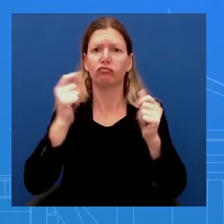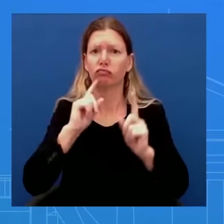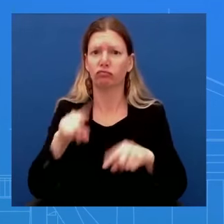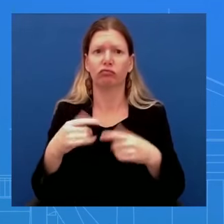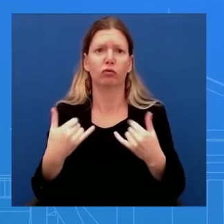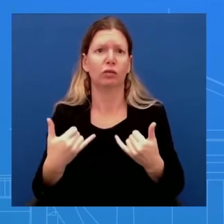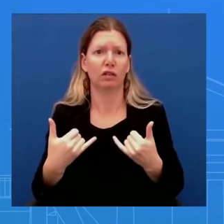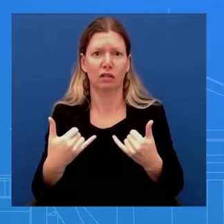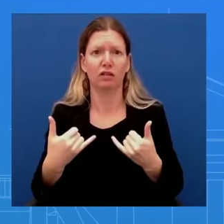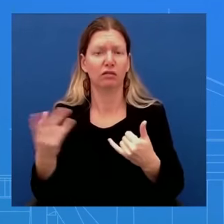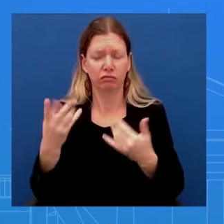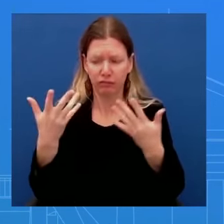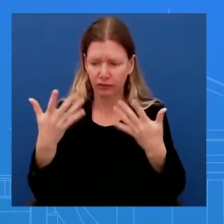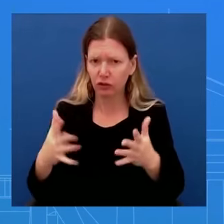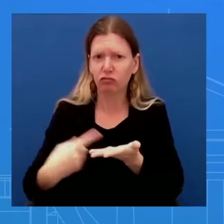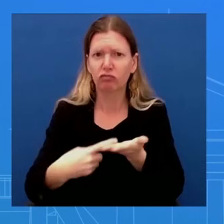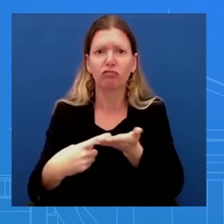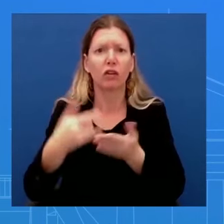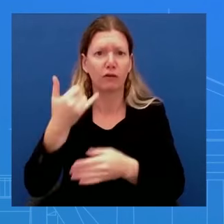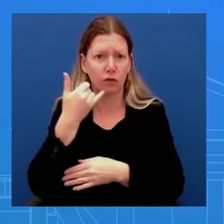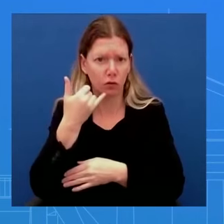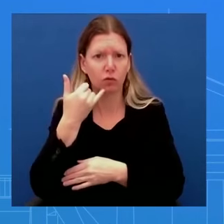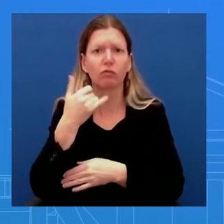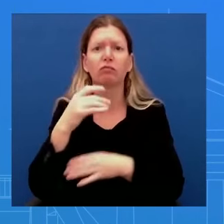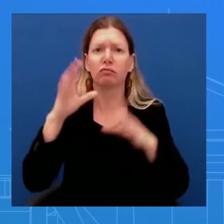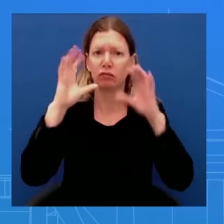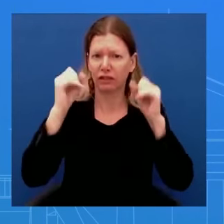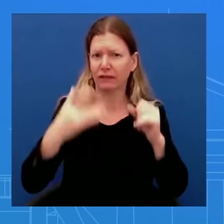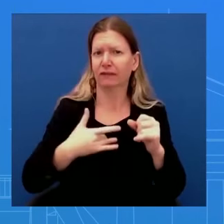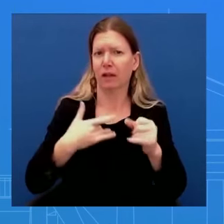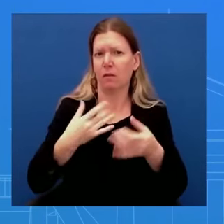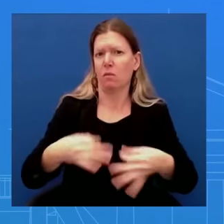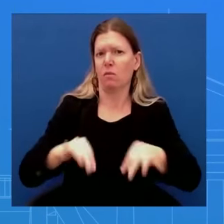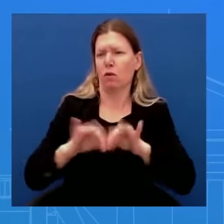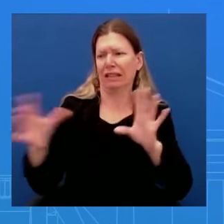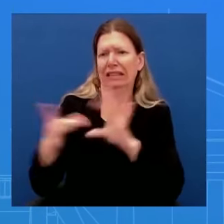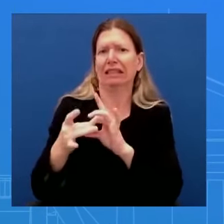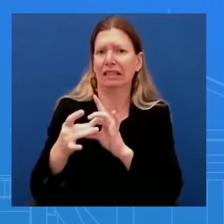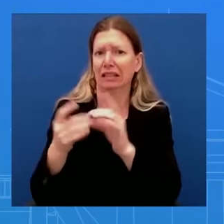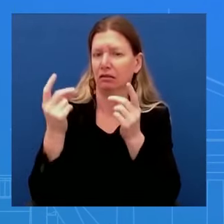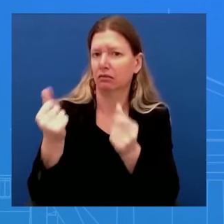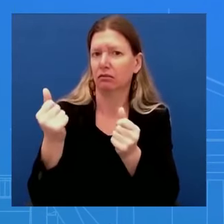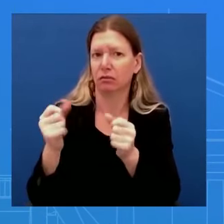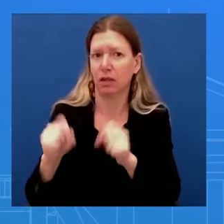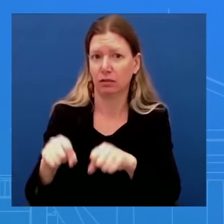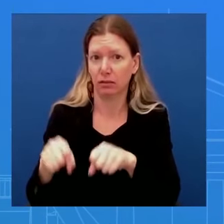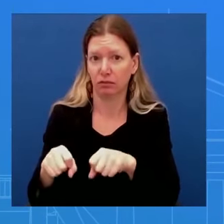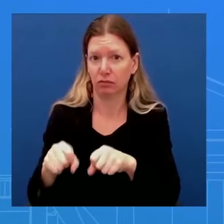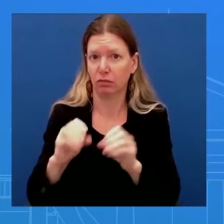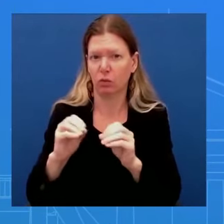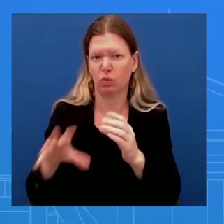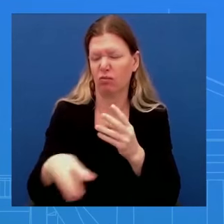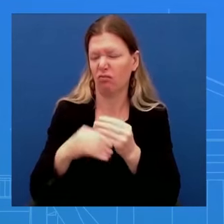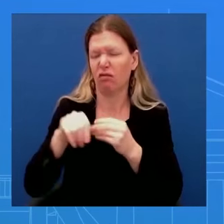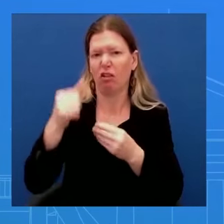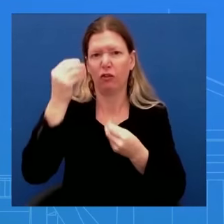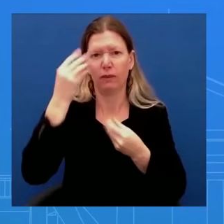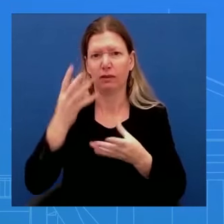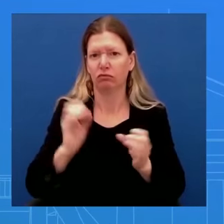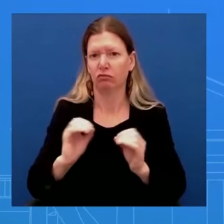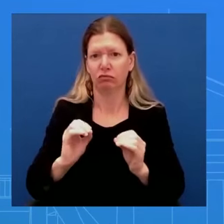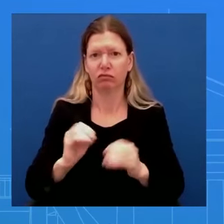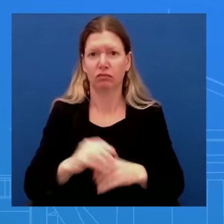to connect as quickly as possible. Don't have any more details about the call. Nothing you can say about what they talked about or where